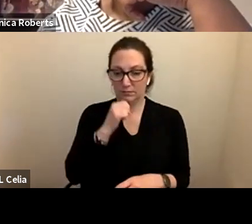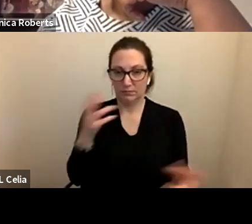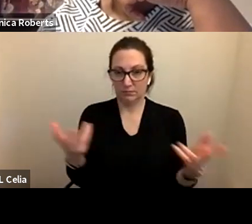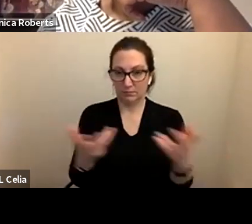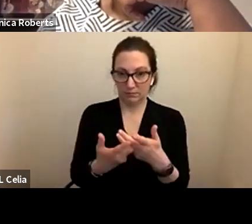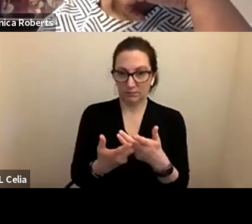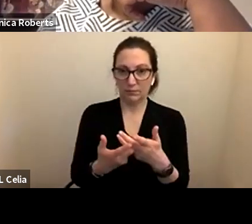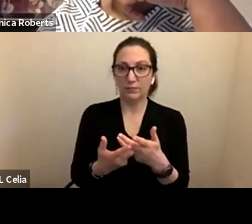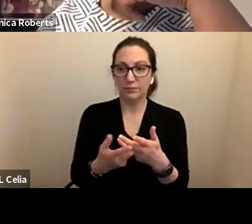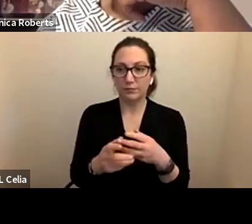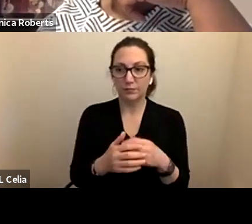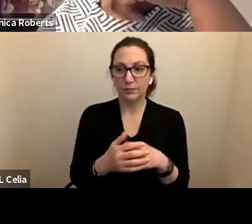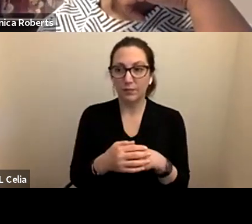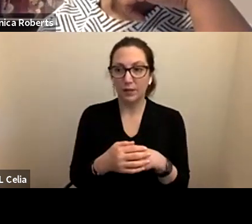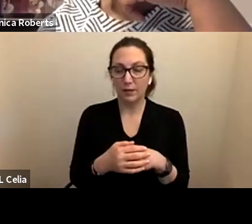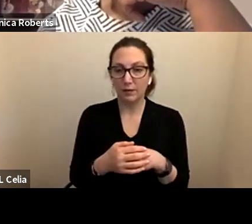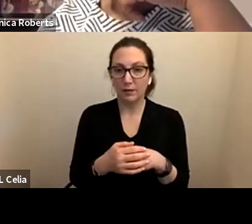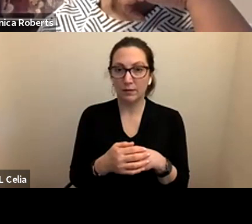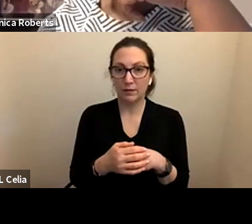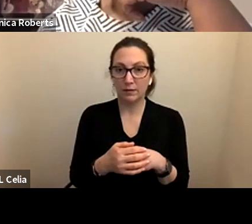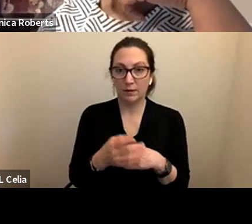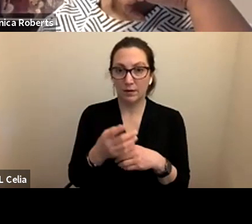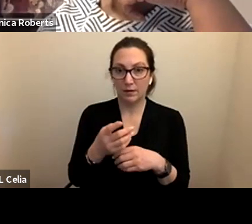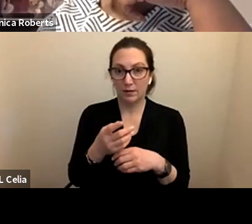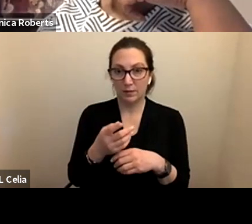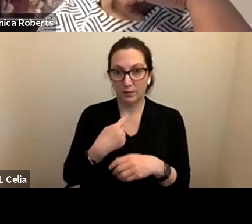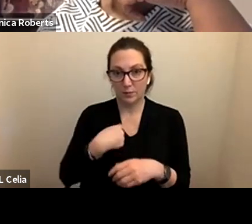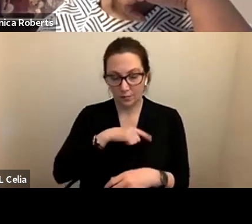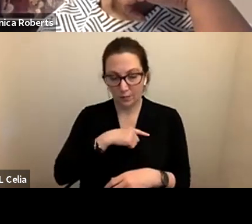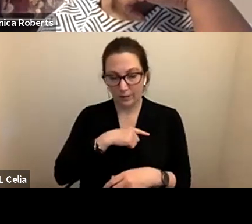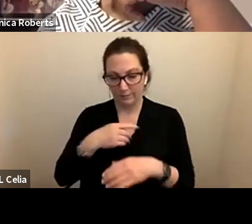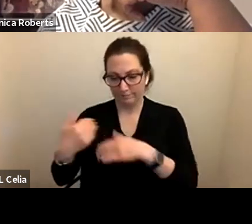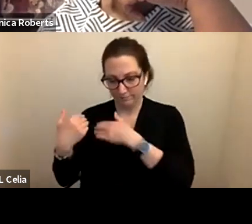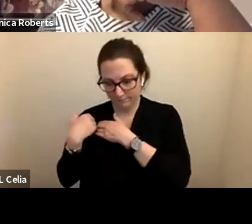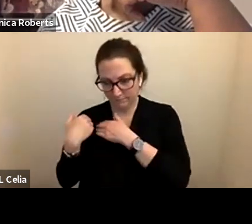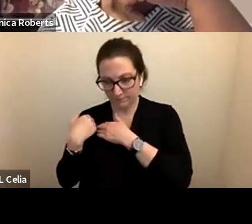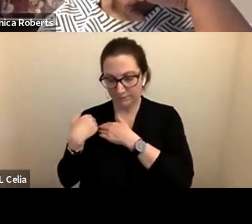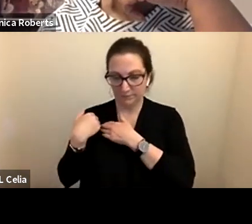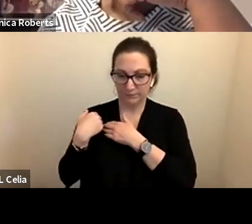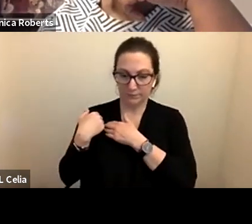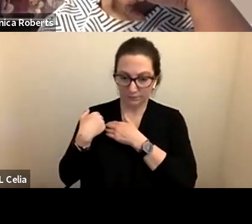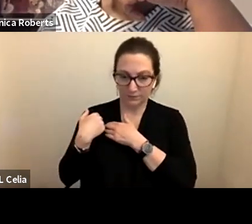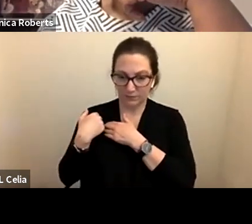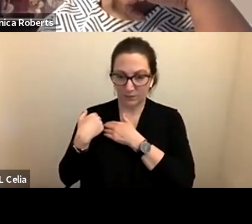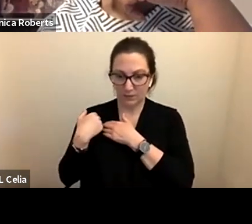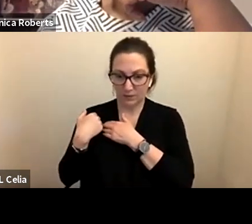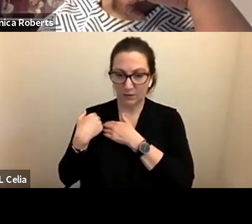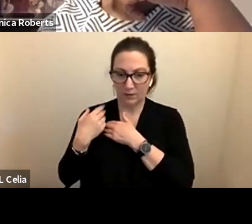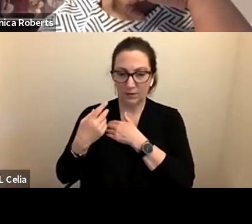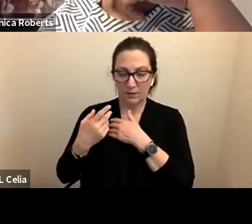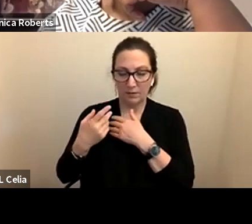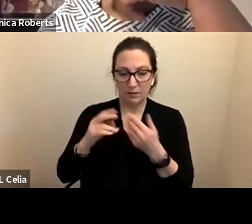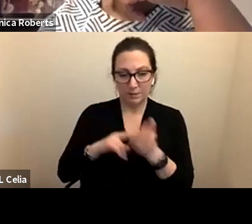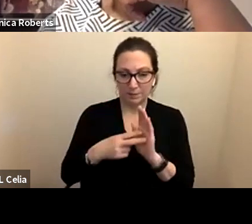us to be able to perform our duty, we need to understand what the school